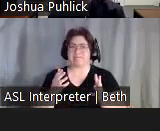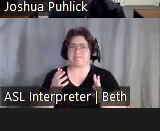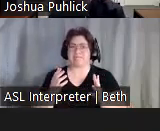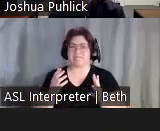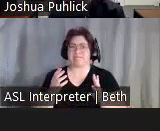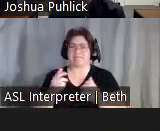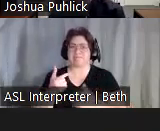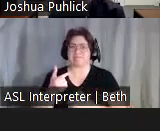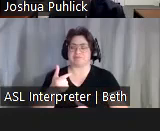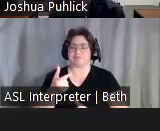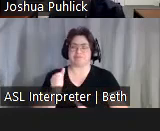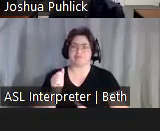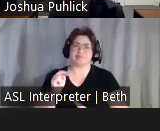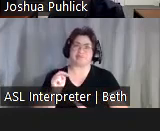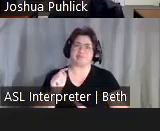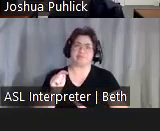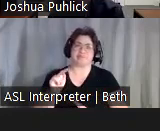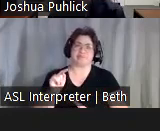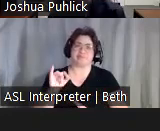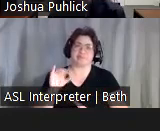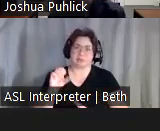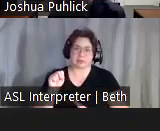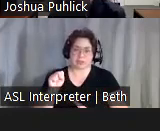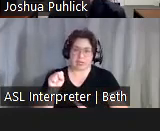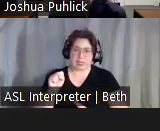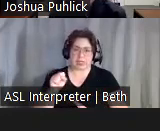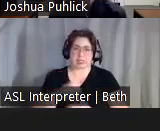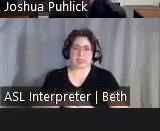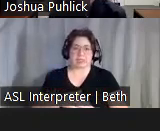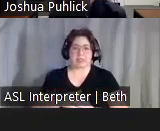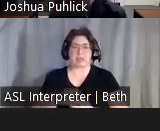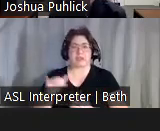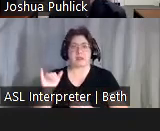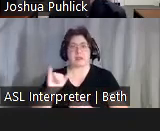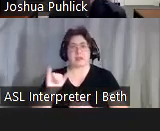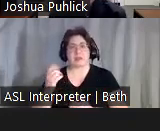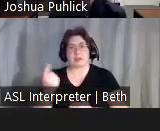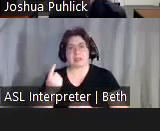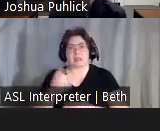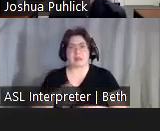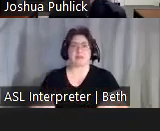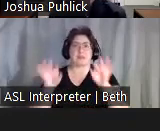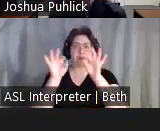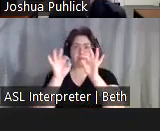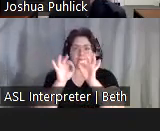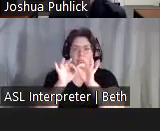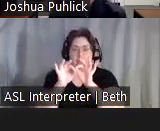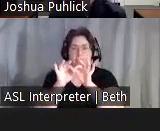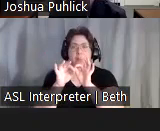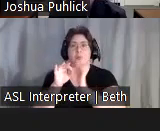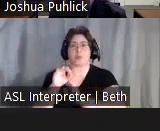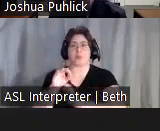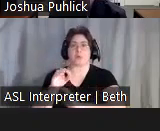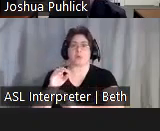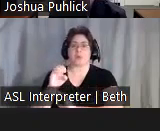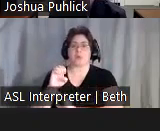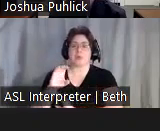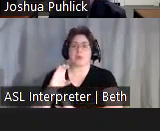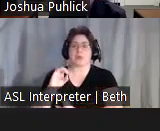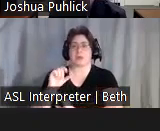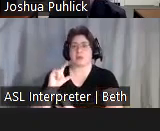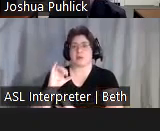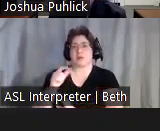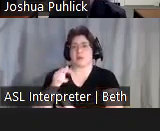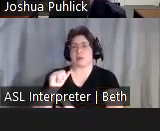and the things, but that is something that's important to think about with ecological restoration and